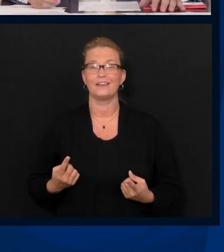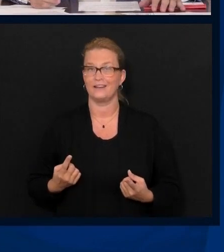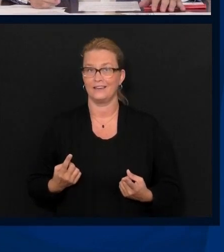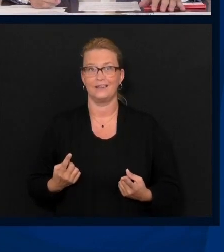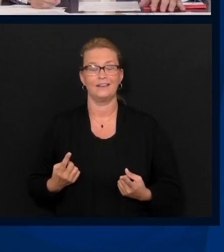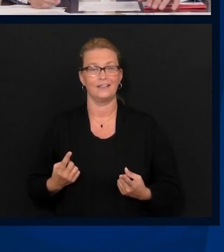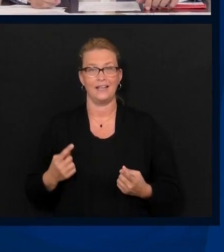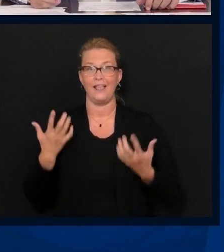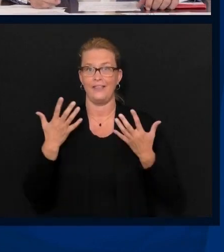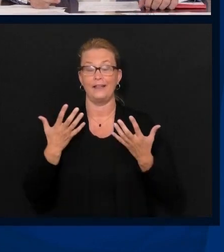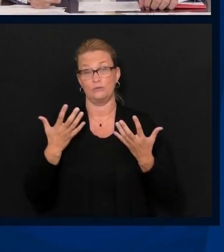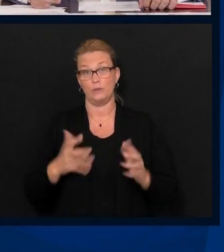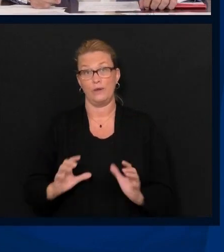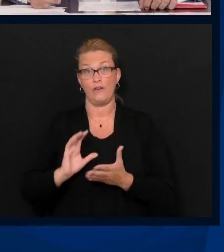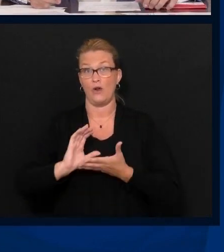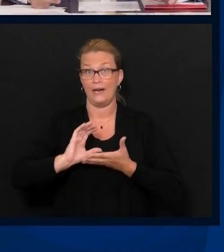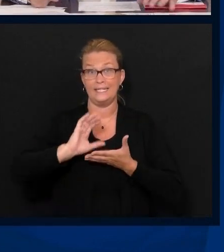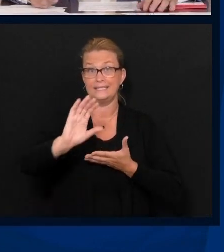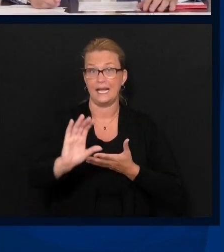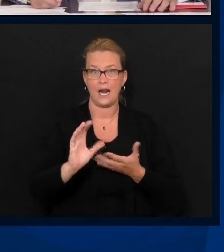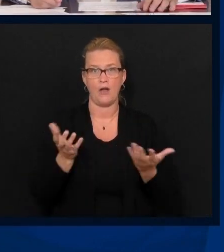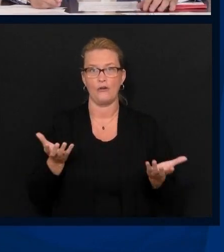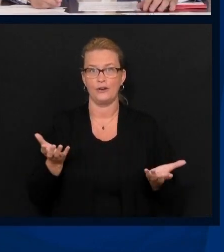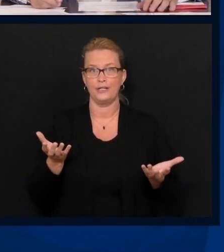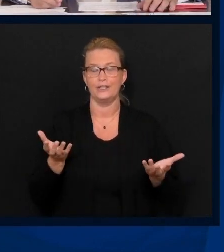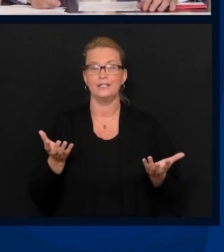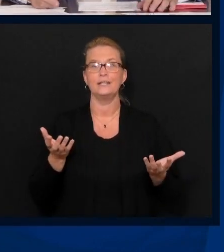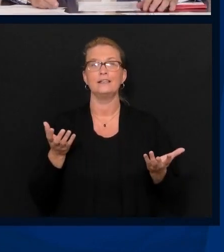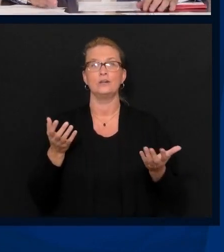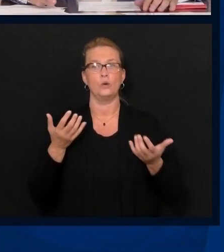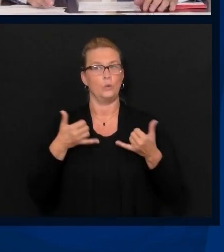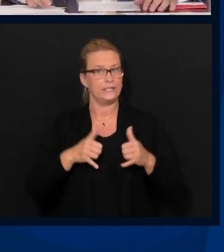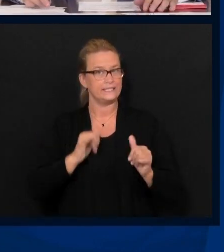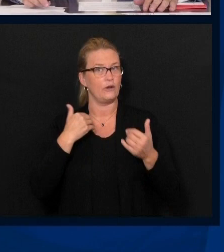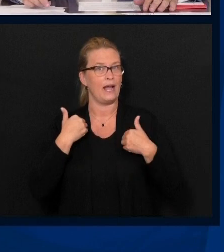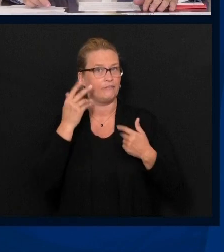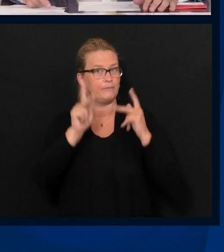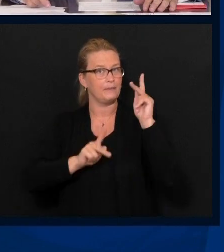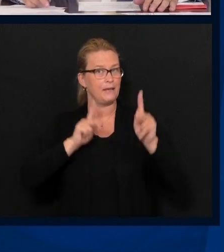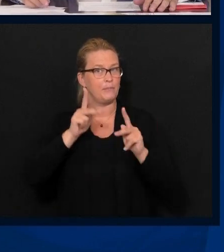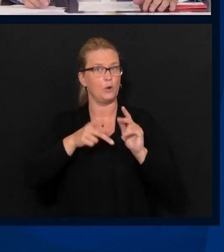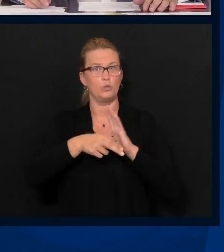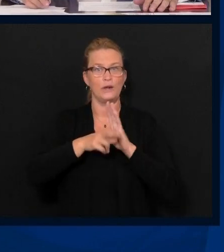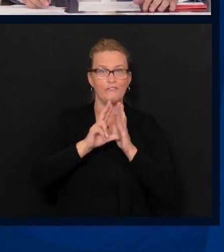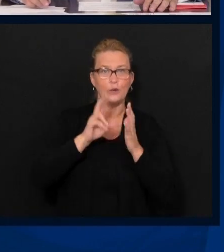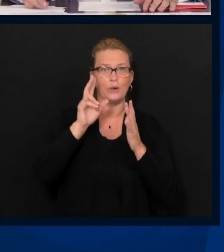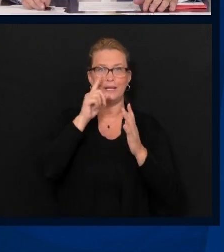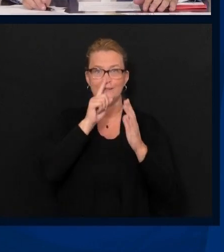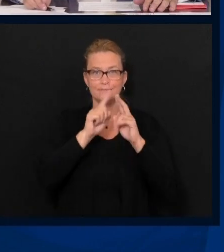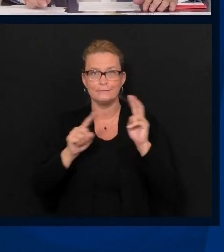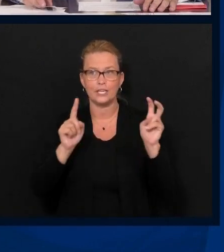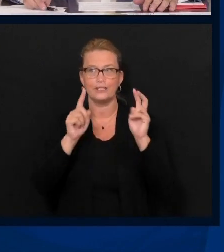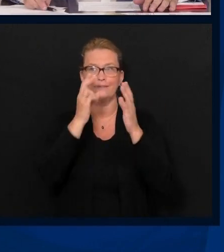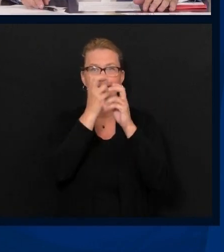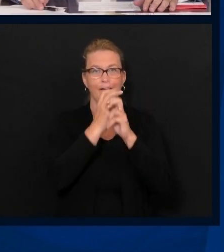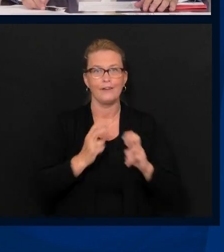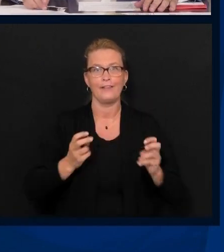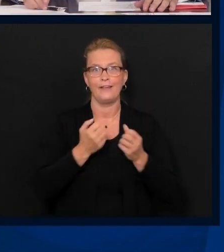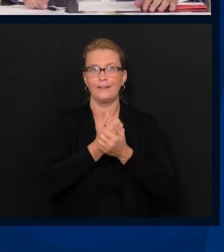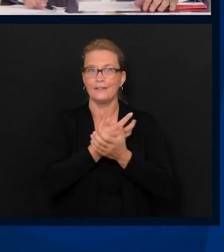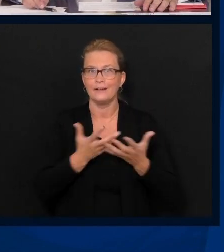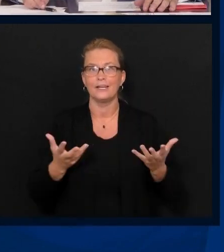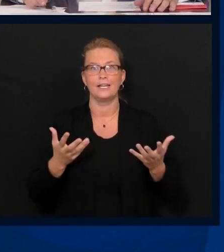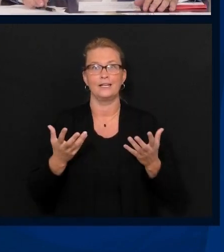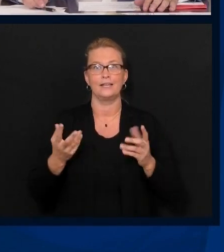been awarded. You know, we've still got people that are reviewing everything that comes in, and you know,